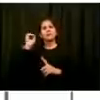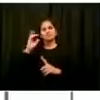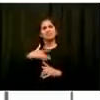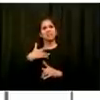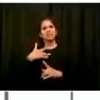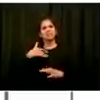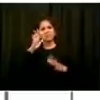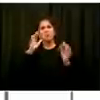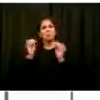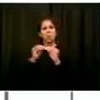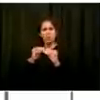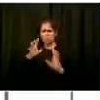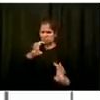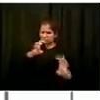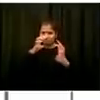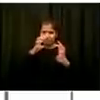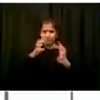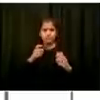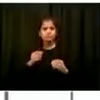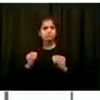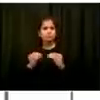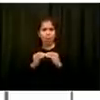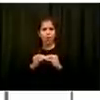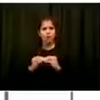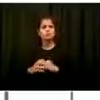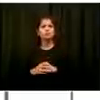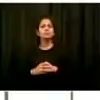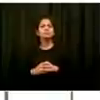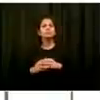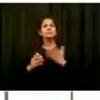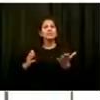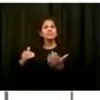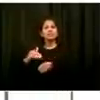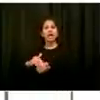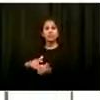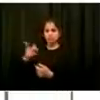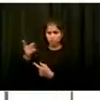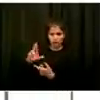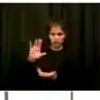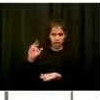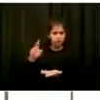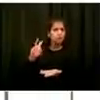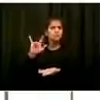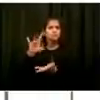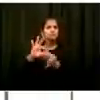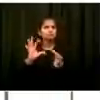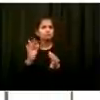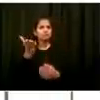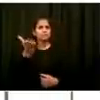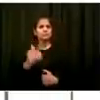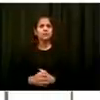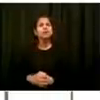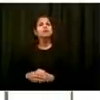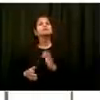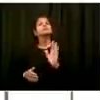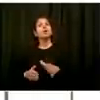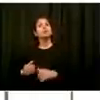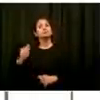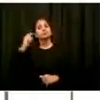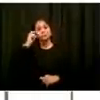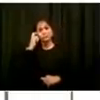that, Jay. Yeah, I'll just start briefly to say yes. The short answer is yes. There will be higher standards.